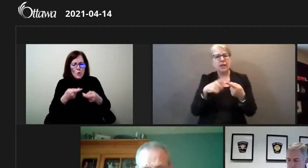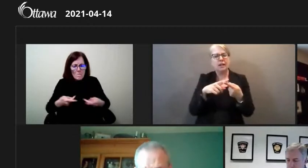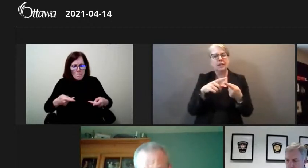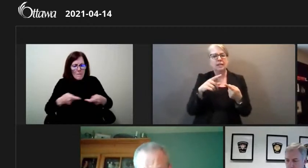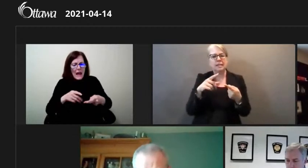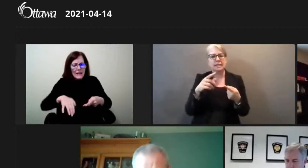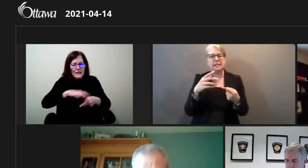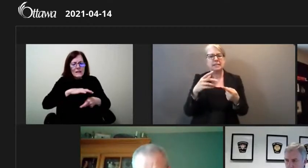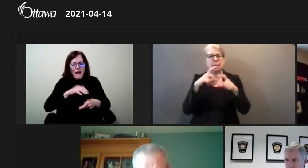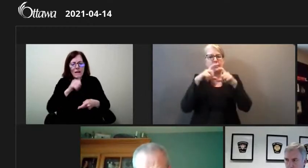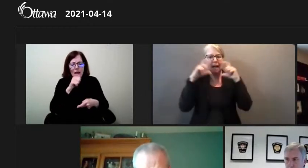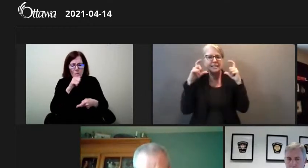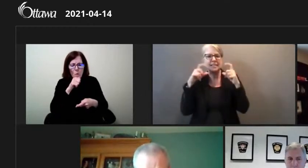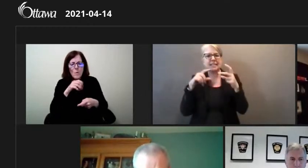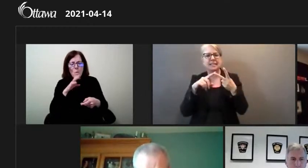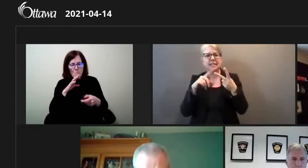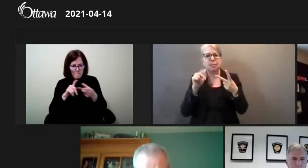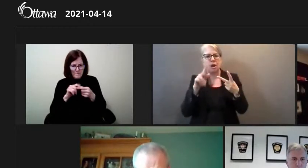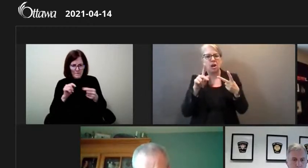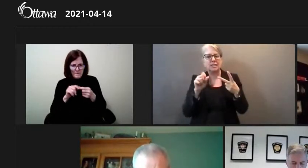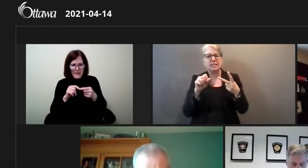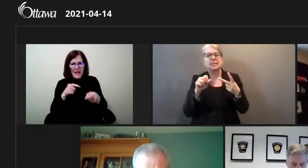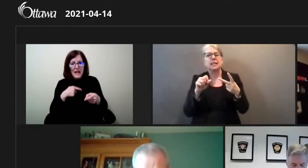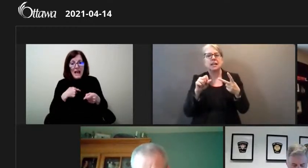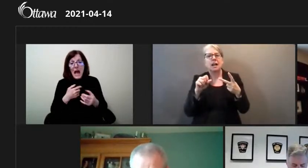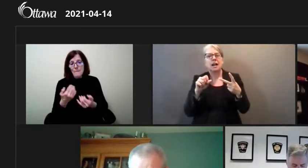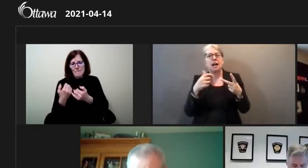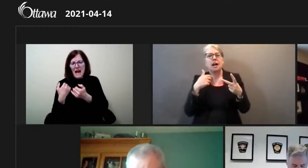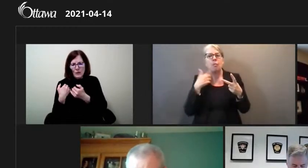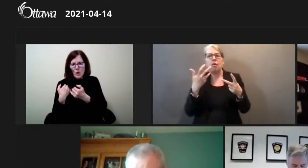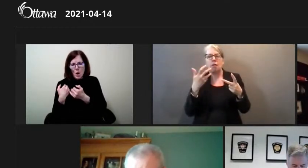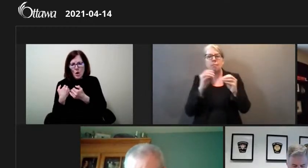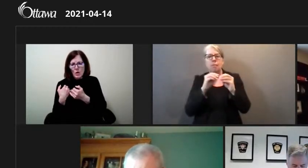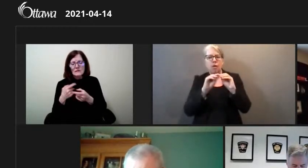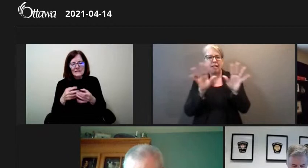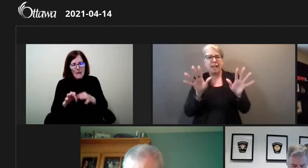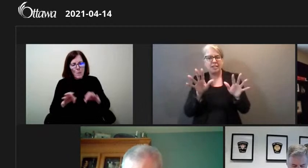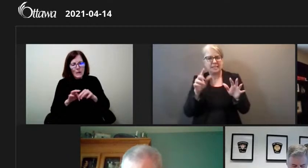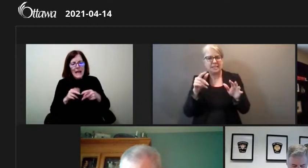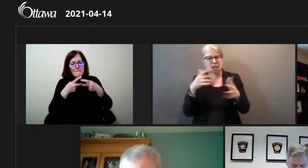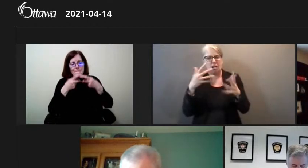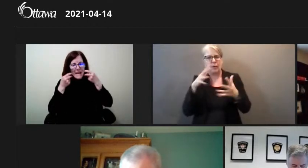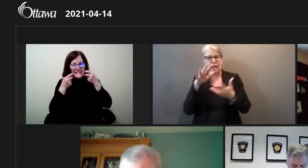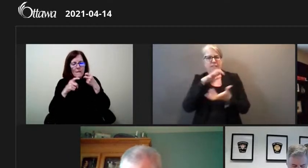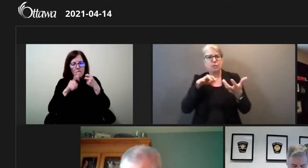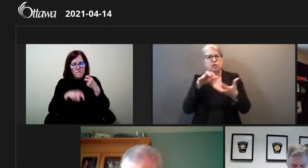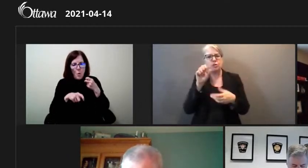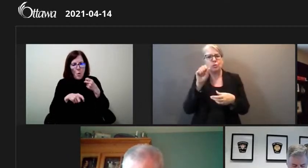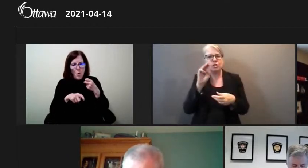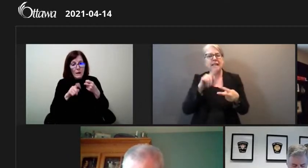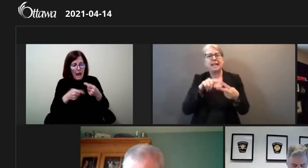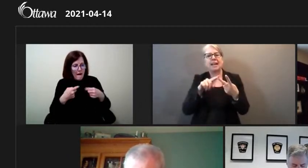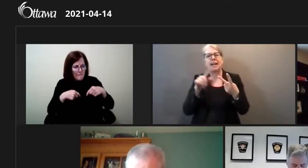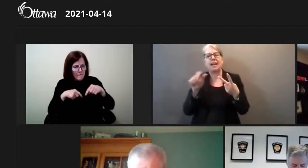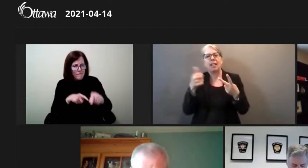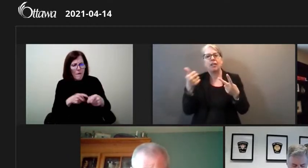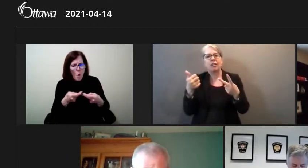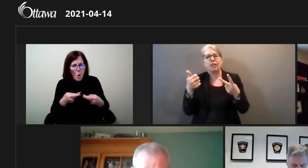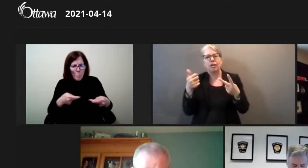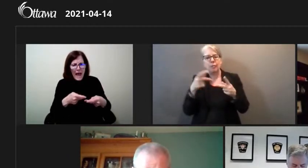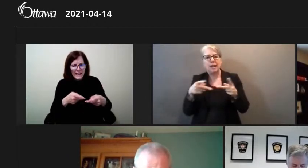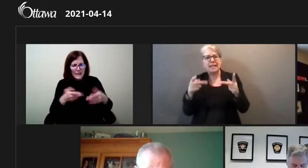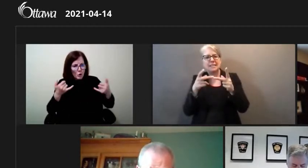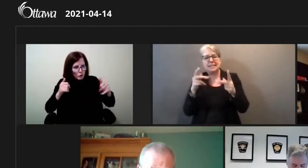masking in parks. And I just would like to get more clarity because there's already confusion on social media and other places. Are we